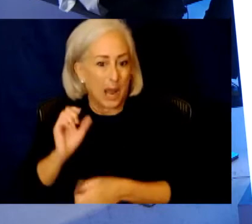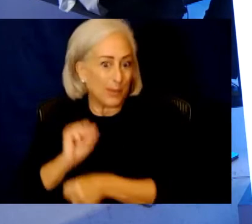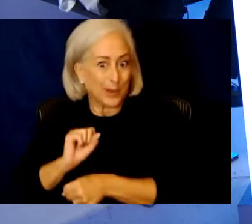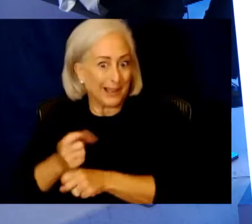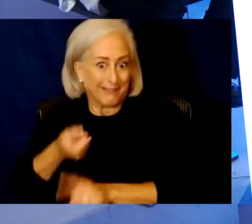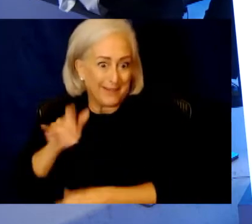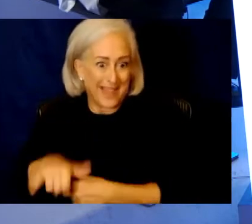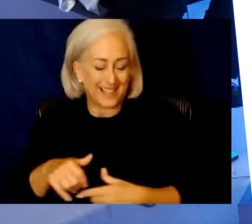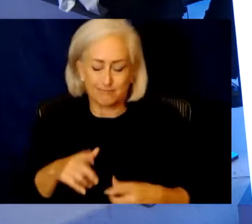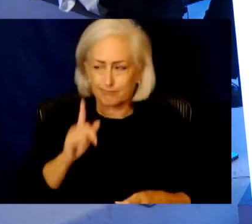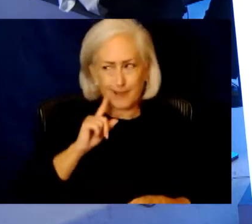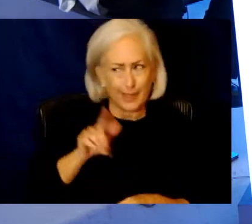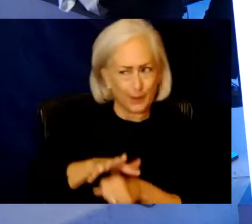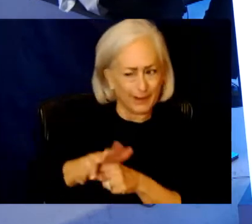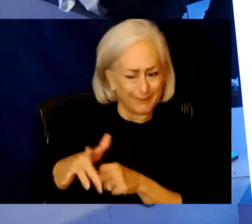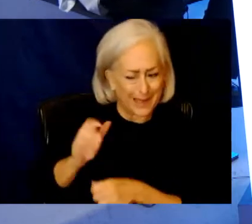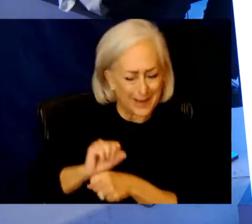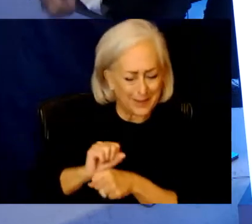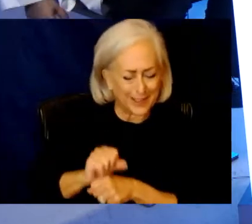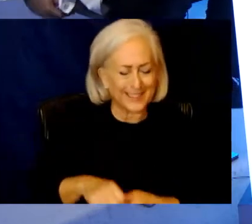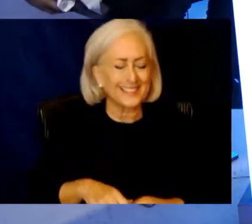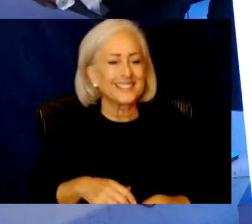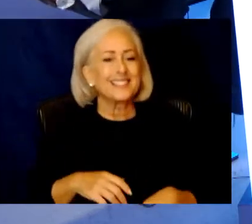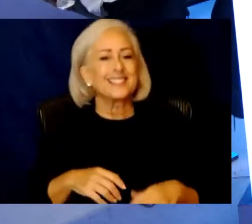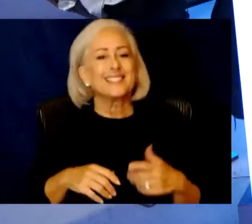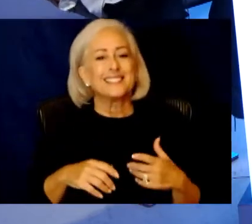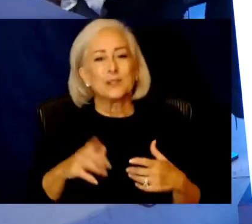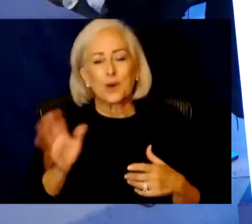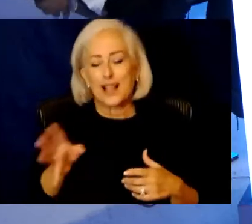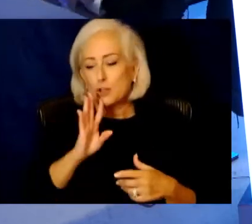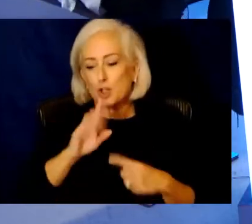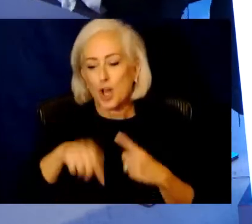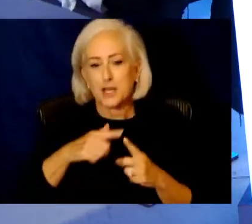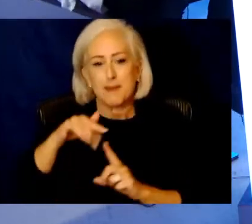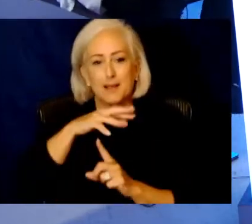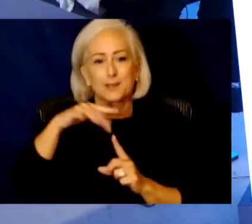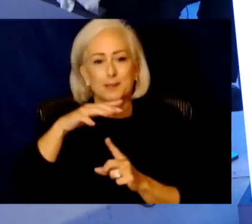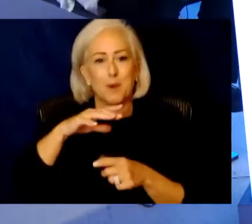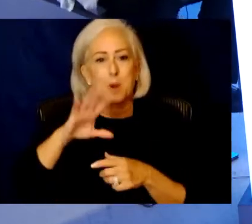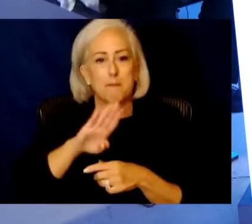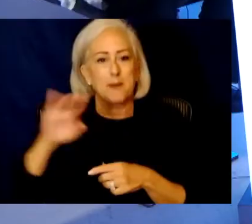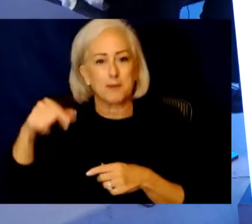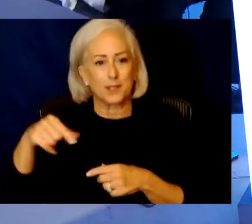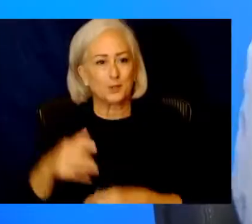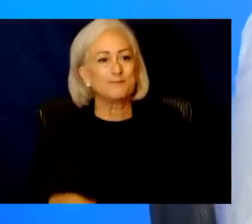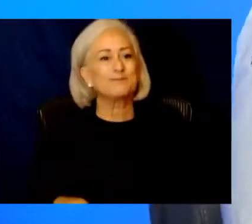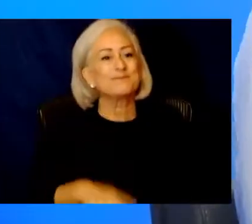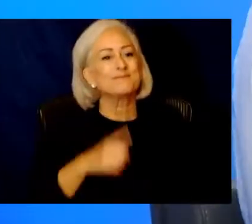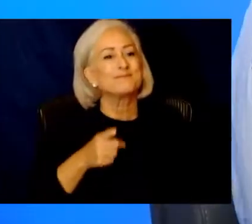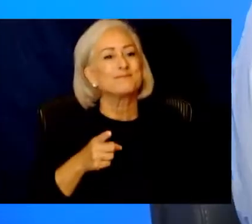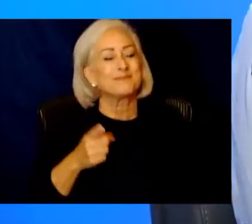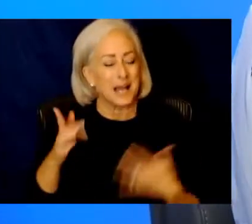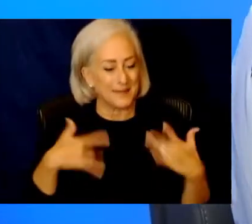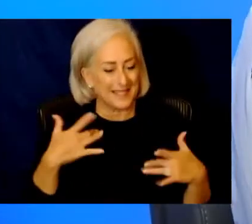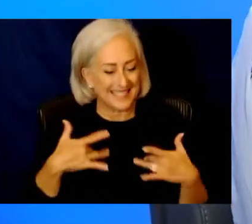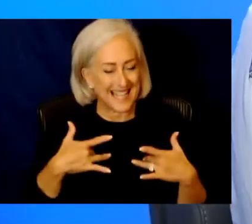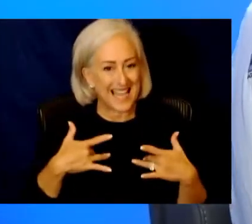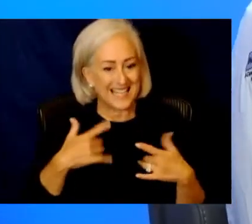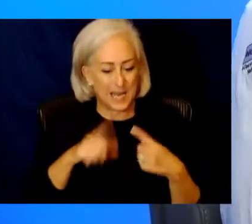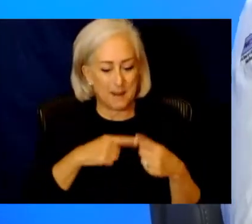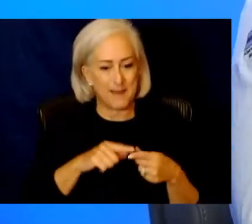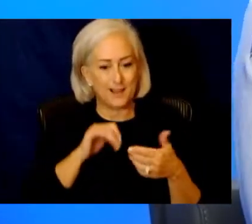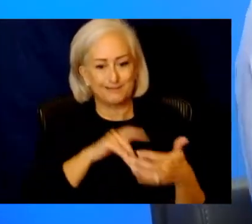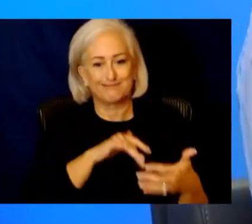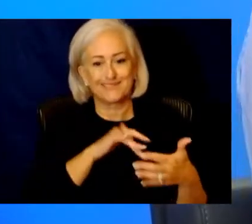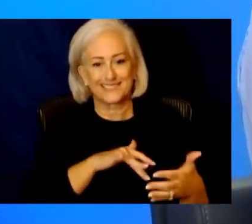work. But we're going to have to talk about the smoked barbecue thing. Dr. Awashabi. I'm definitely excited about this trial too, and I think